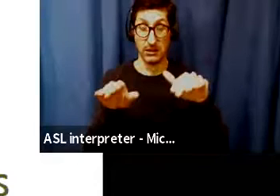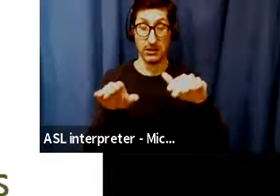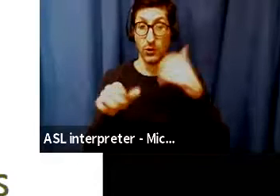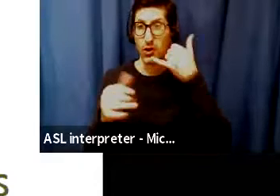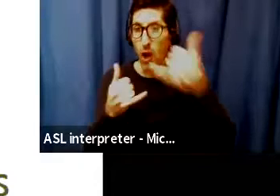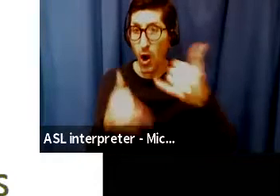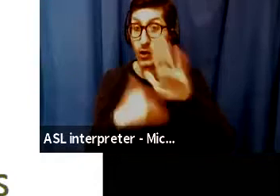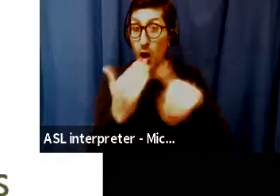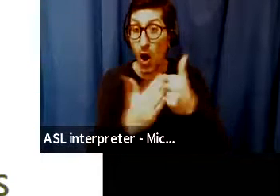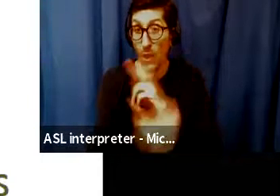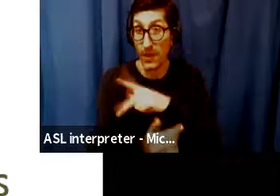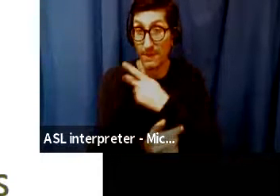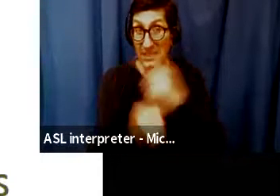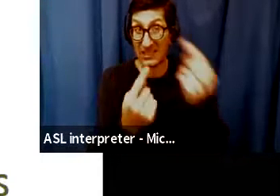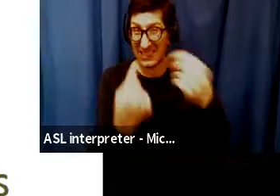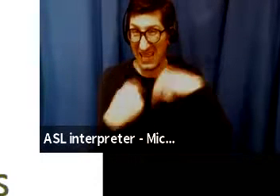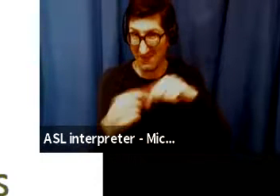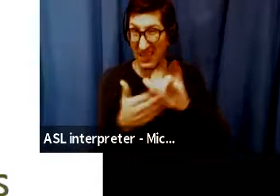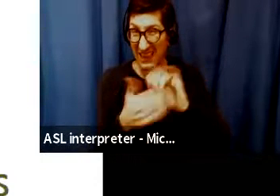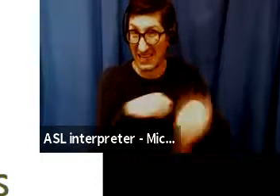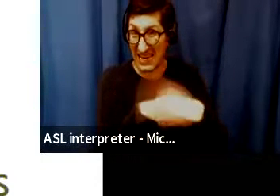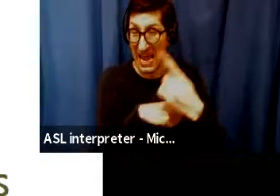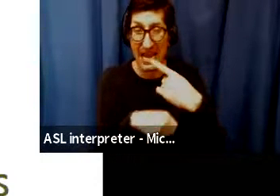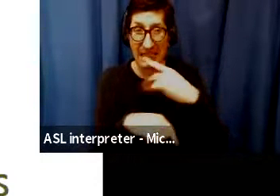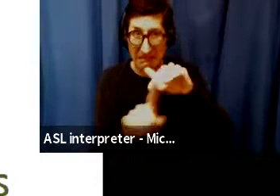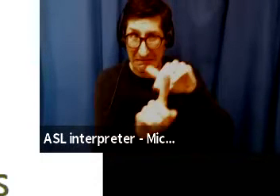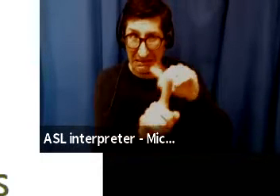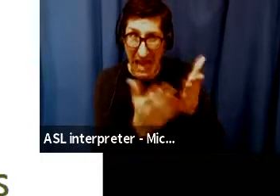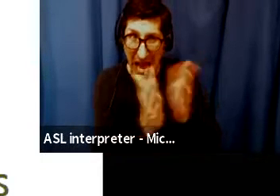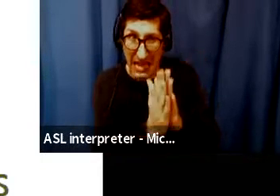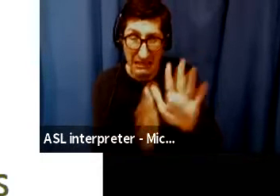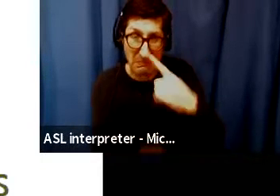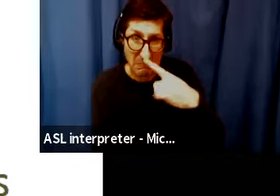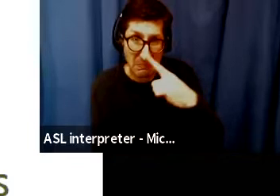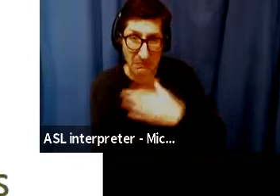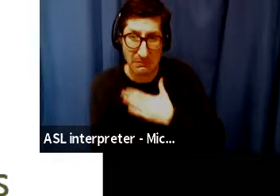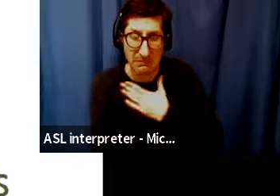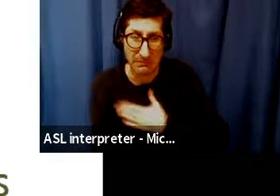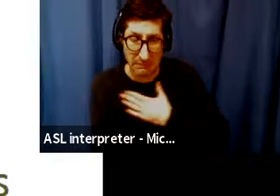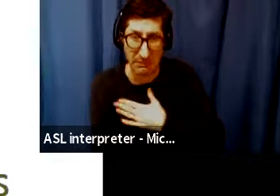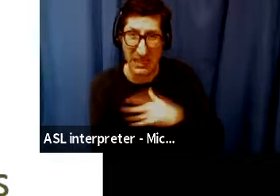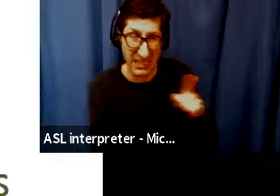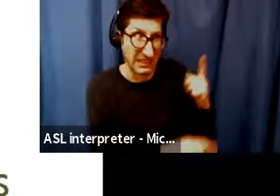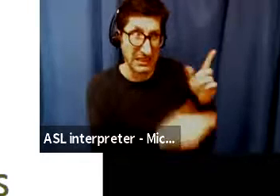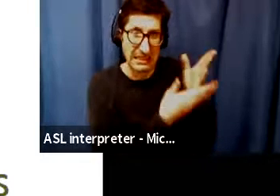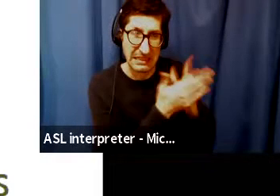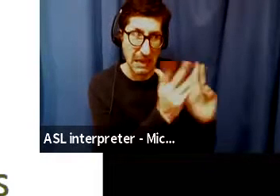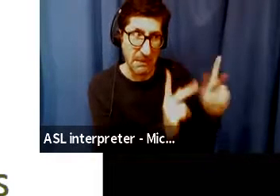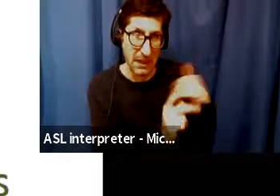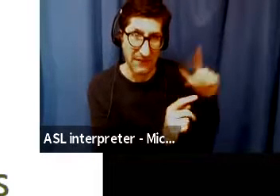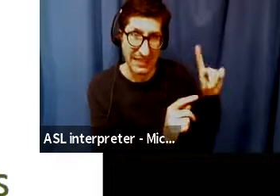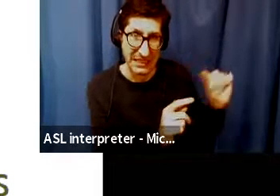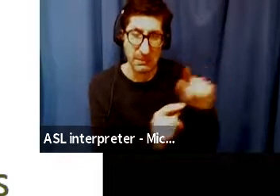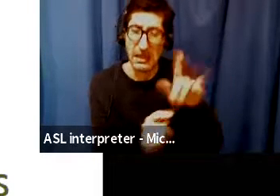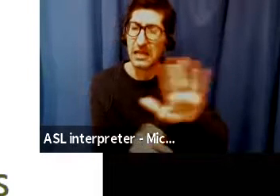were coming and asked that requested, in consideration of people with disabilities,